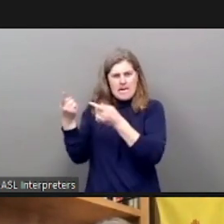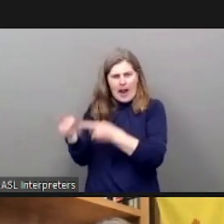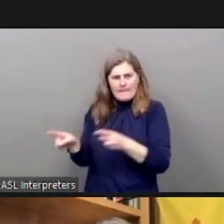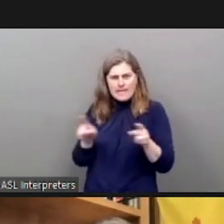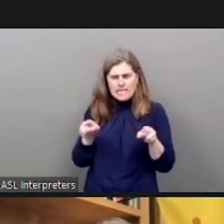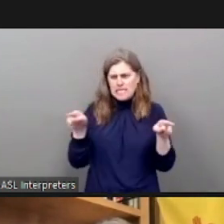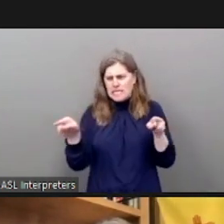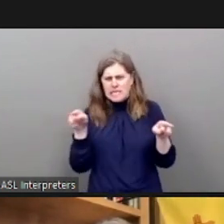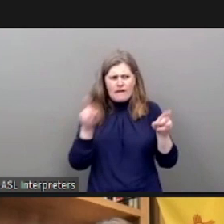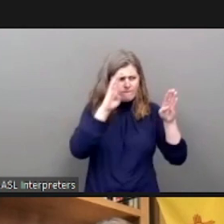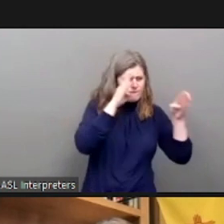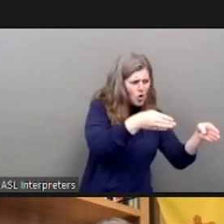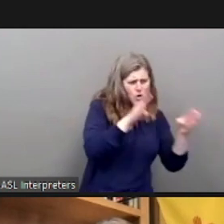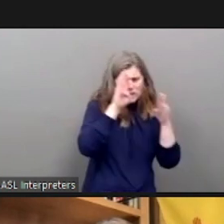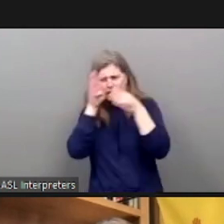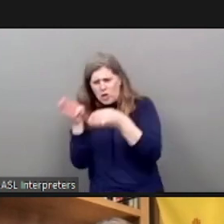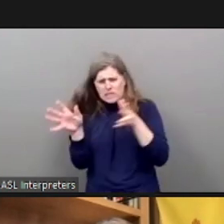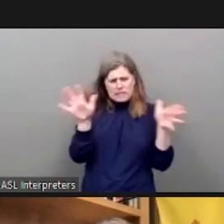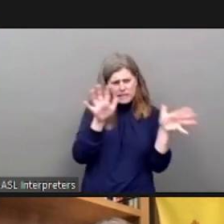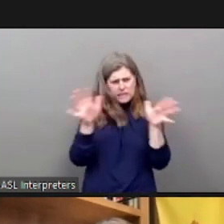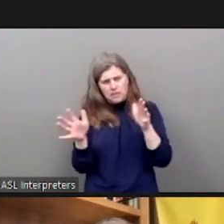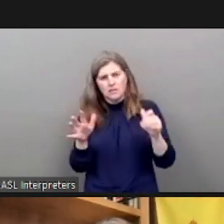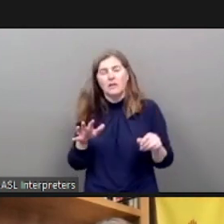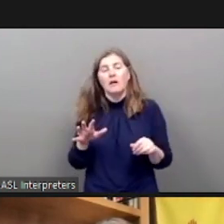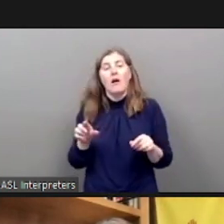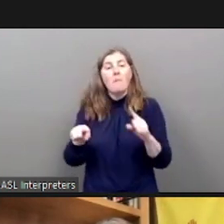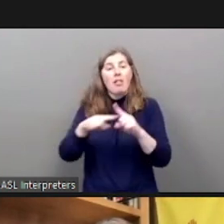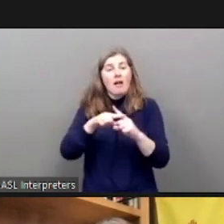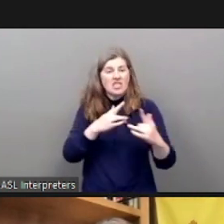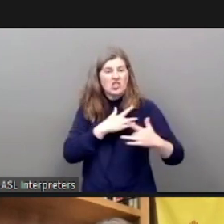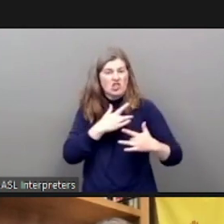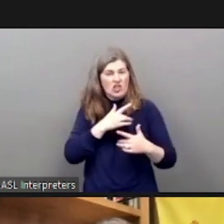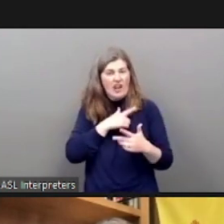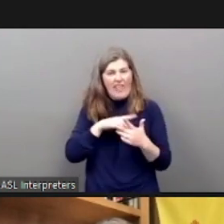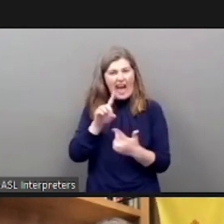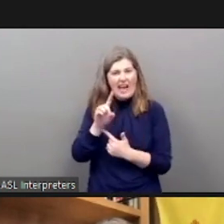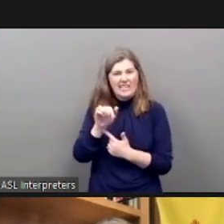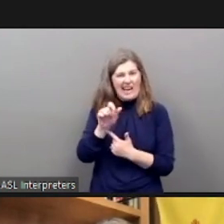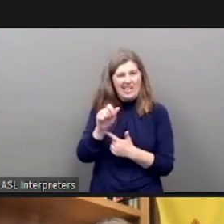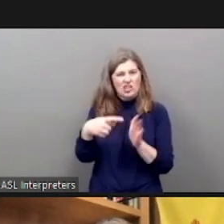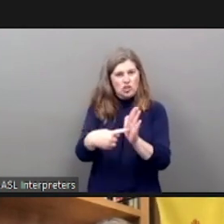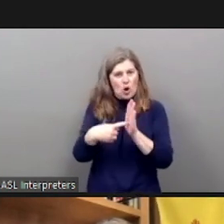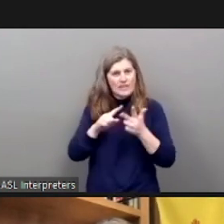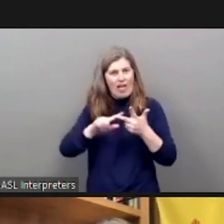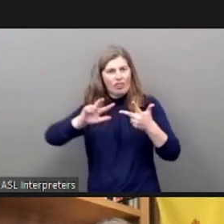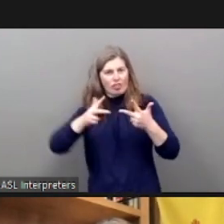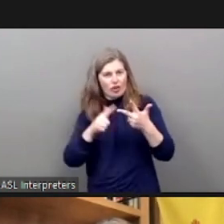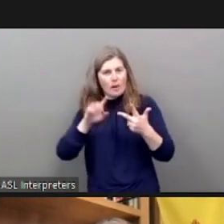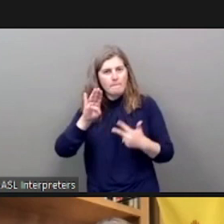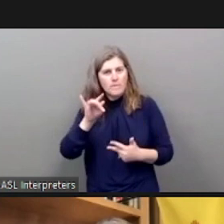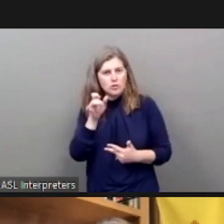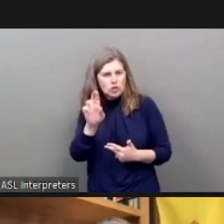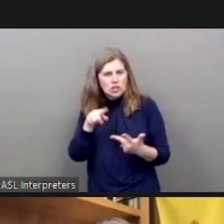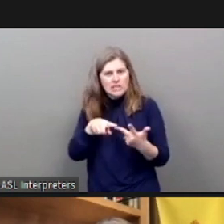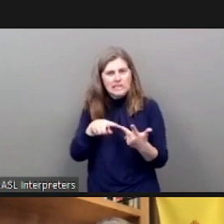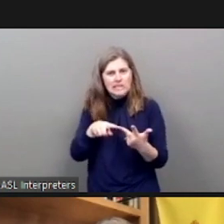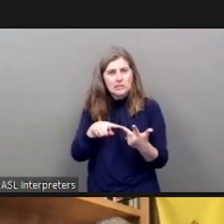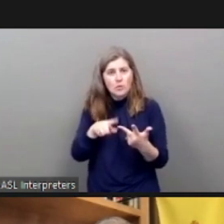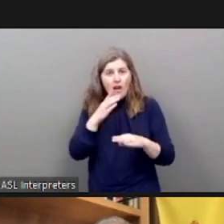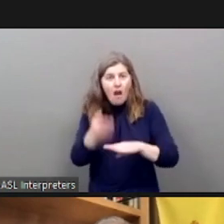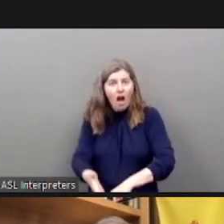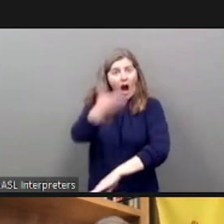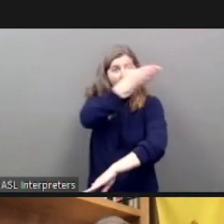or living. And then also concerns that the data showing that the booster dose, is it really much, much